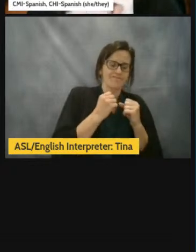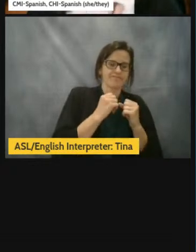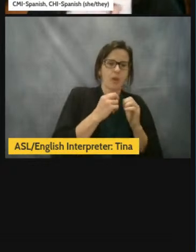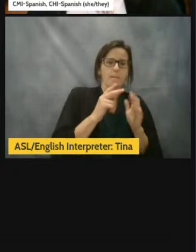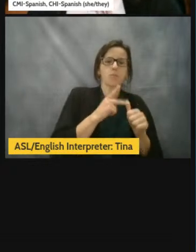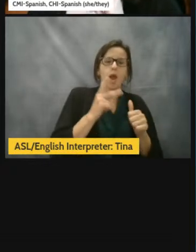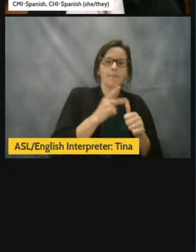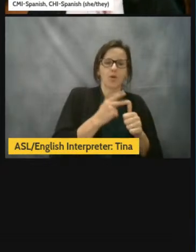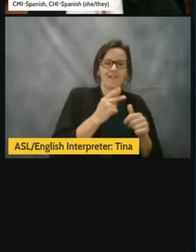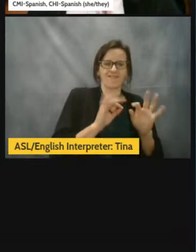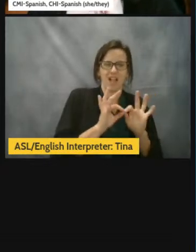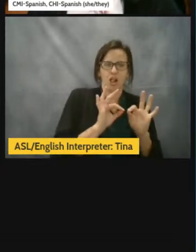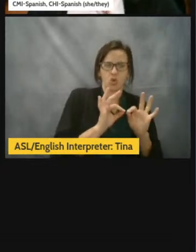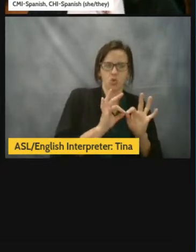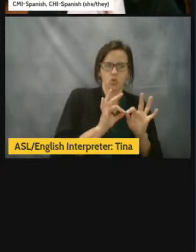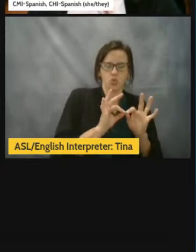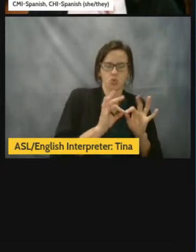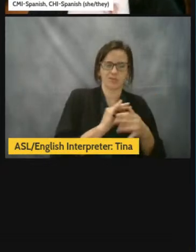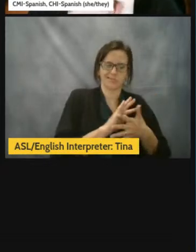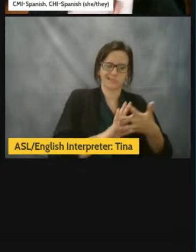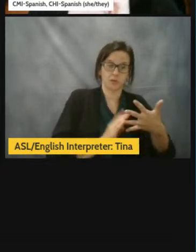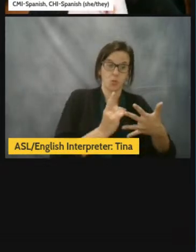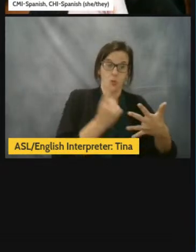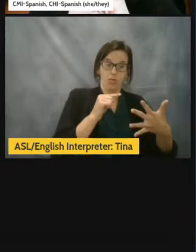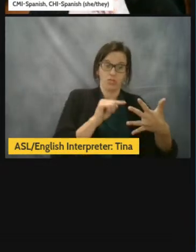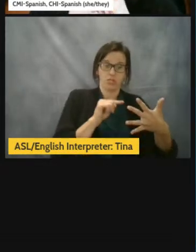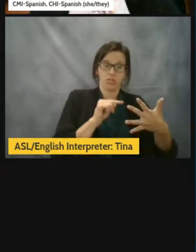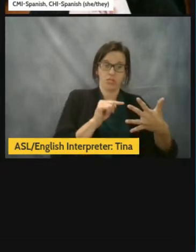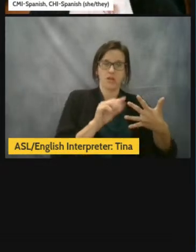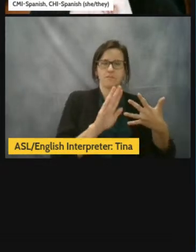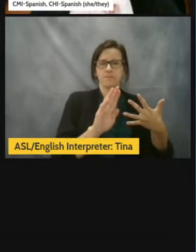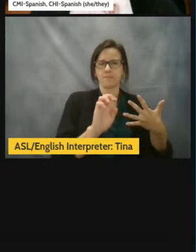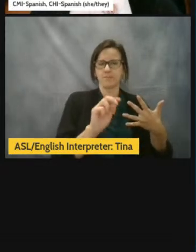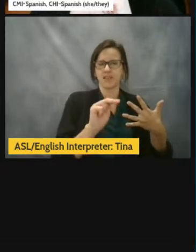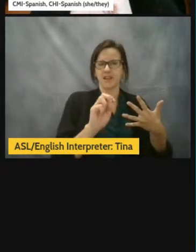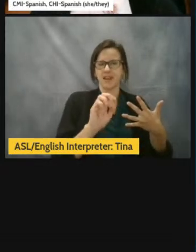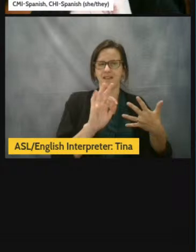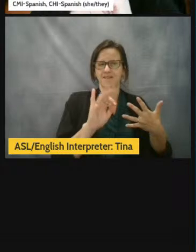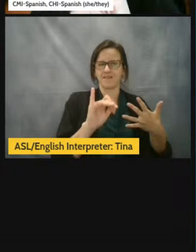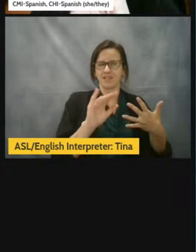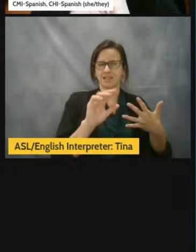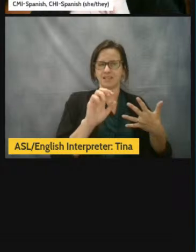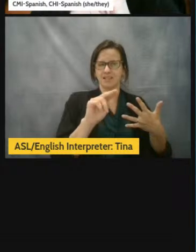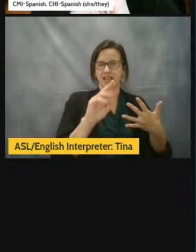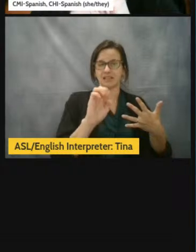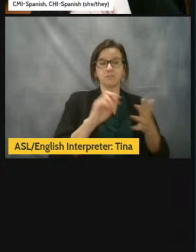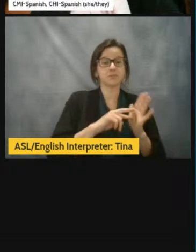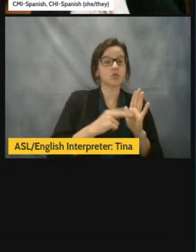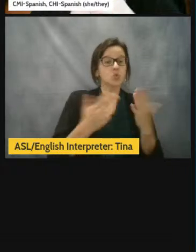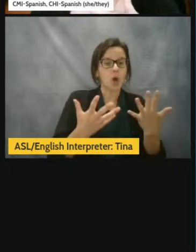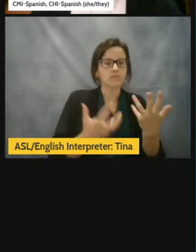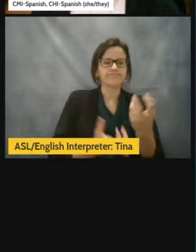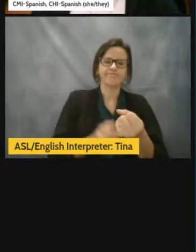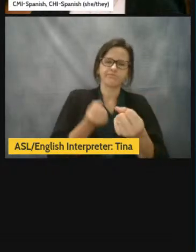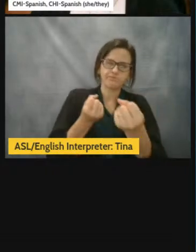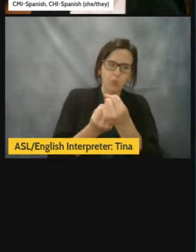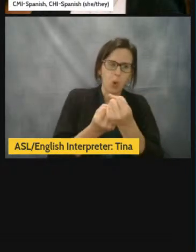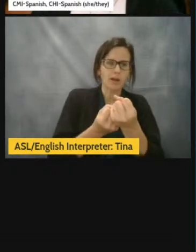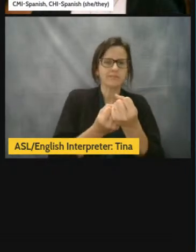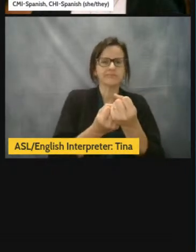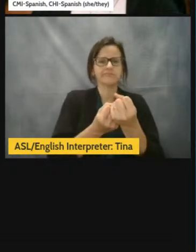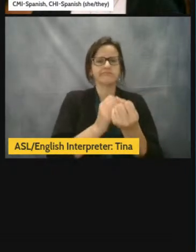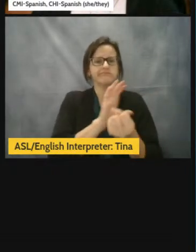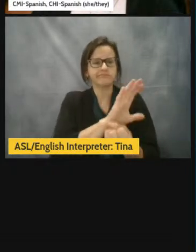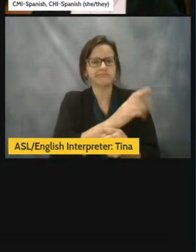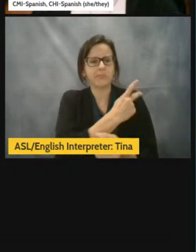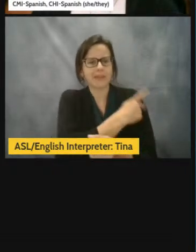It means to support the health and well-being of the patient, their family, and their community. Okay. Now, not all of us interpret in